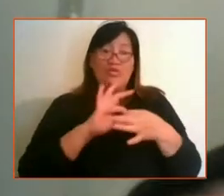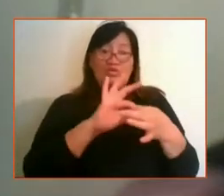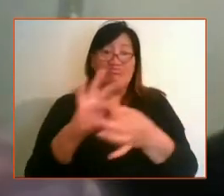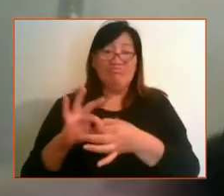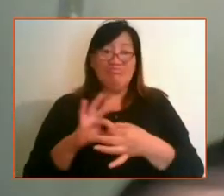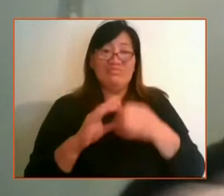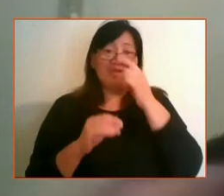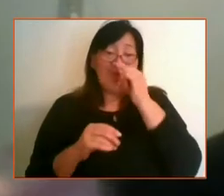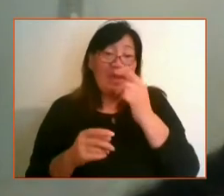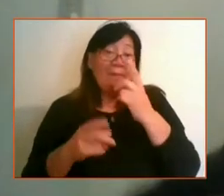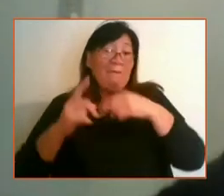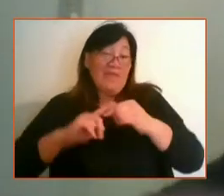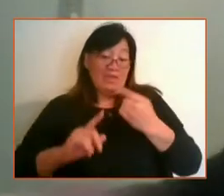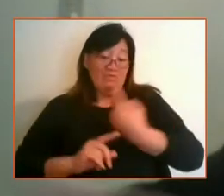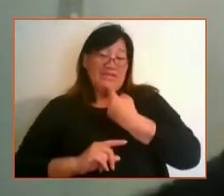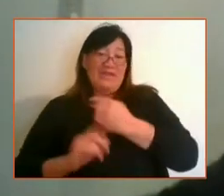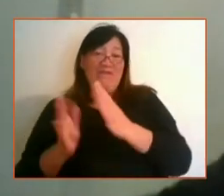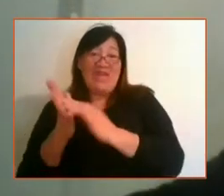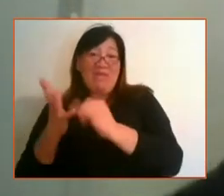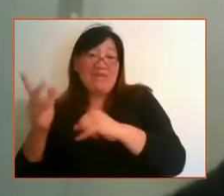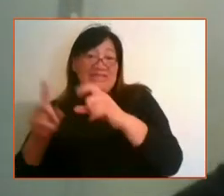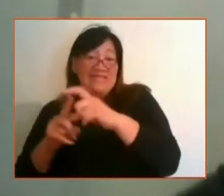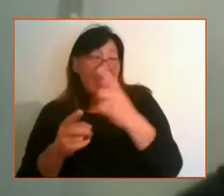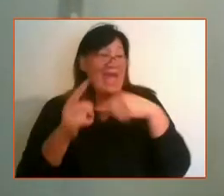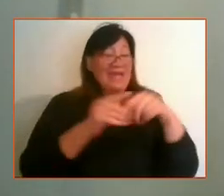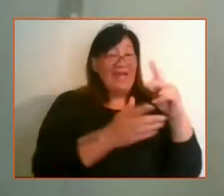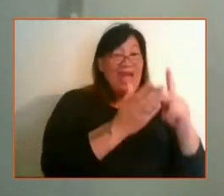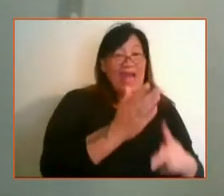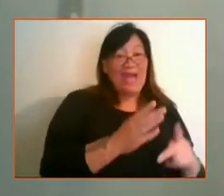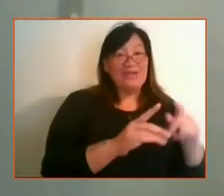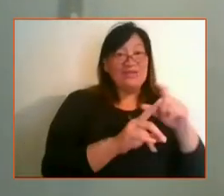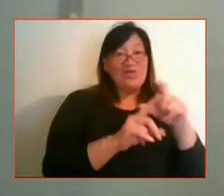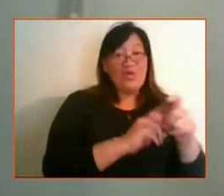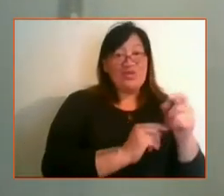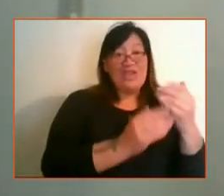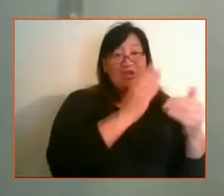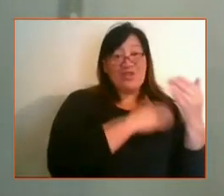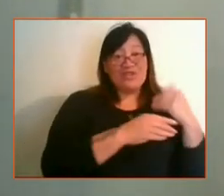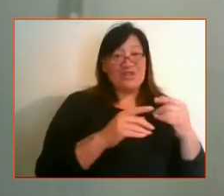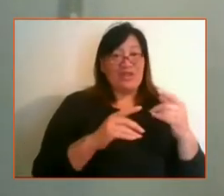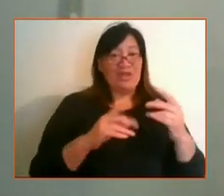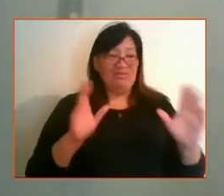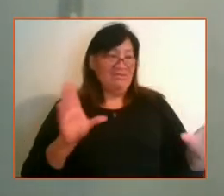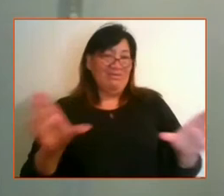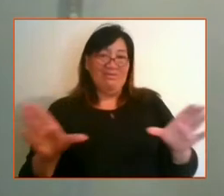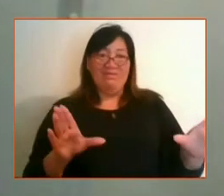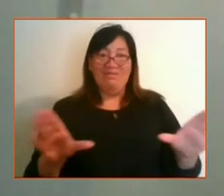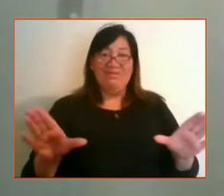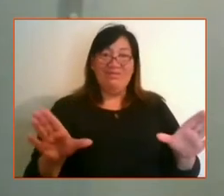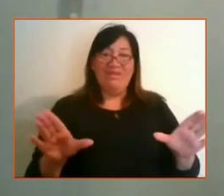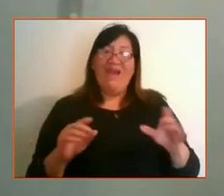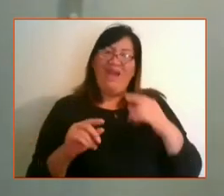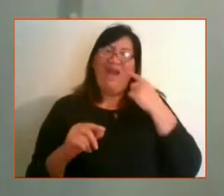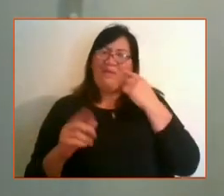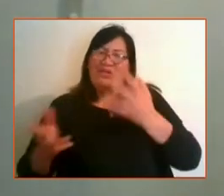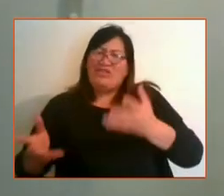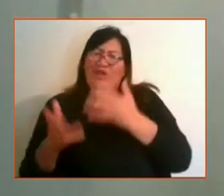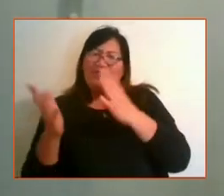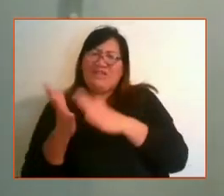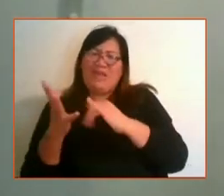work between that MSD and Arts, Culture and Heritage space, encouraging MSD to think beyond